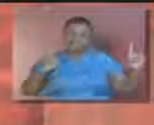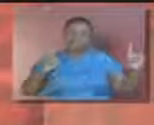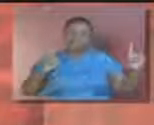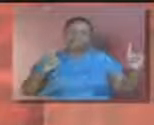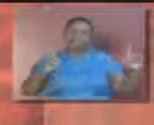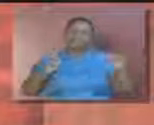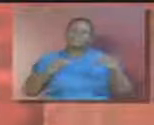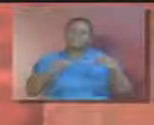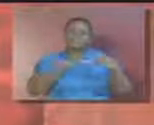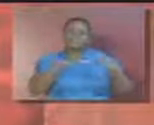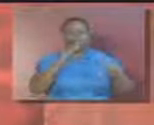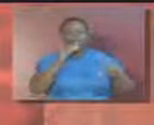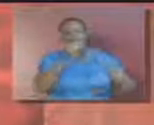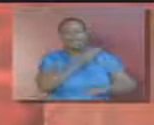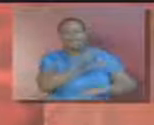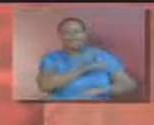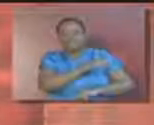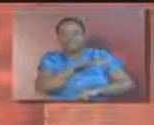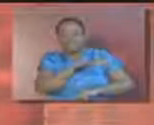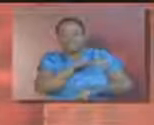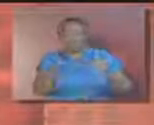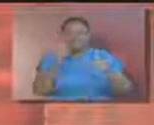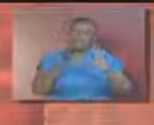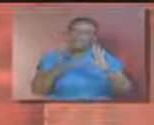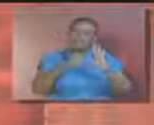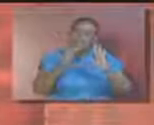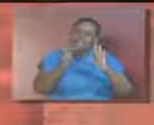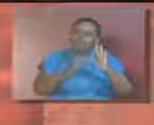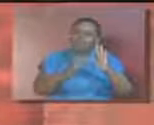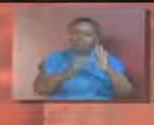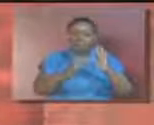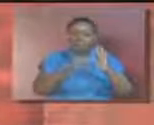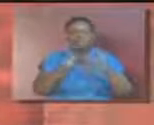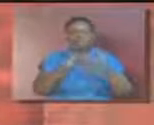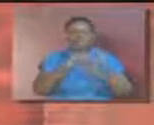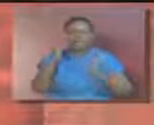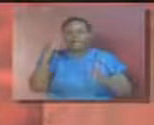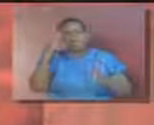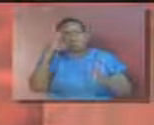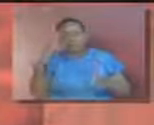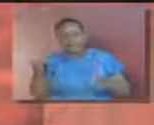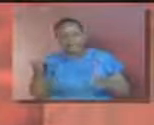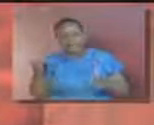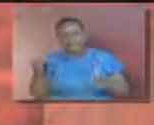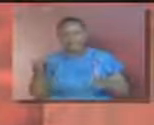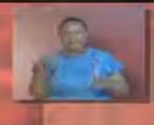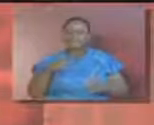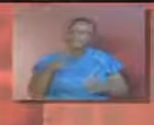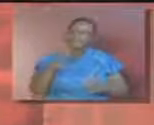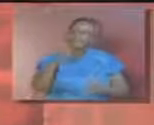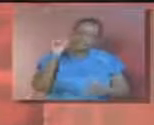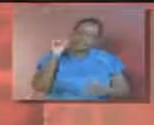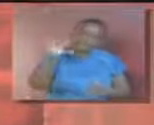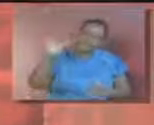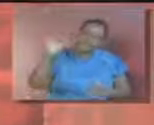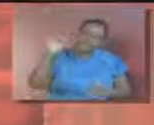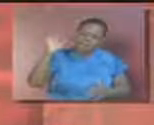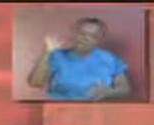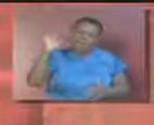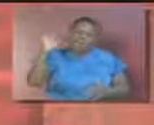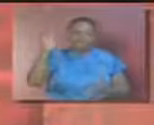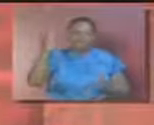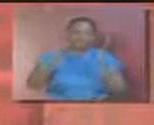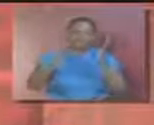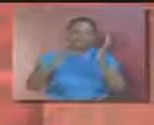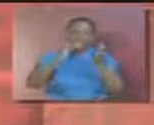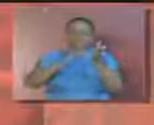call to have everyone reduce your movements, reduce your mobility as much as possible. That shelter-in-place concept. Don't go out and interact with